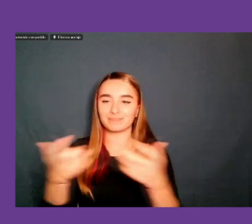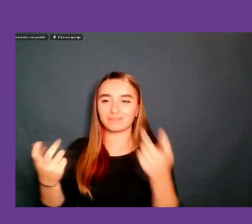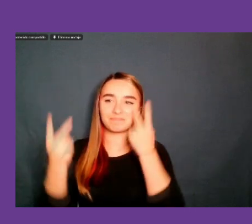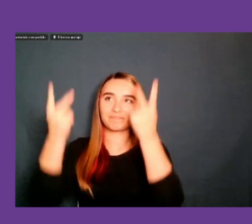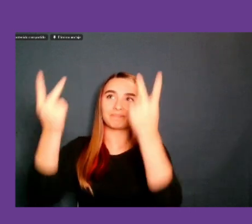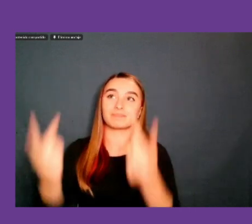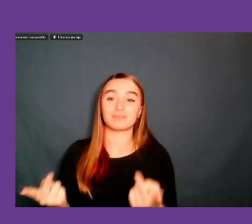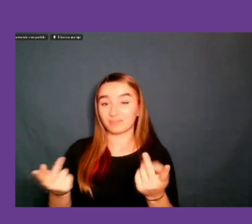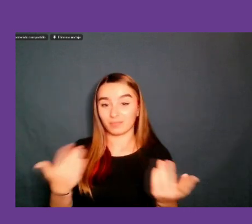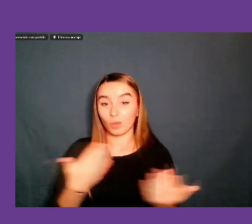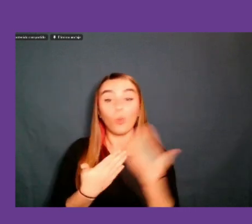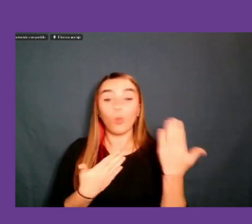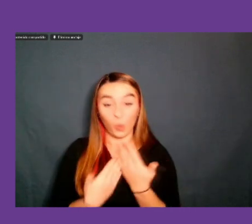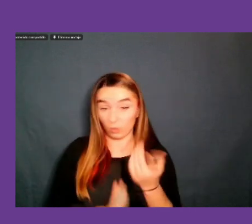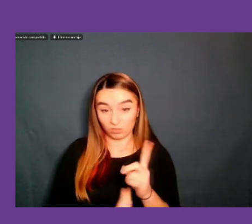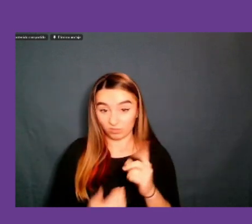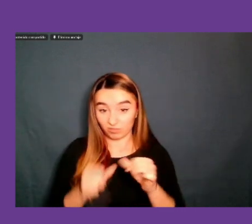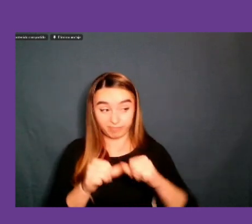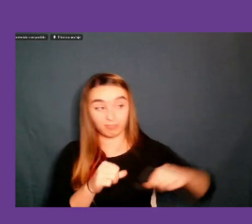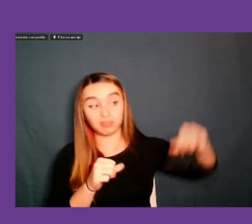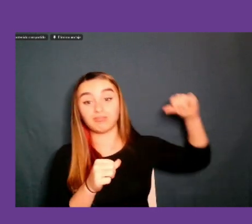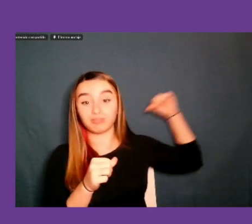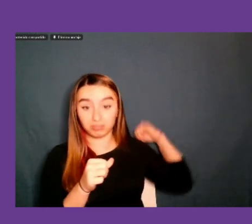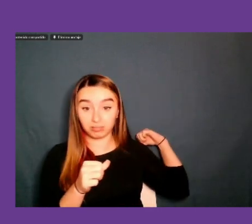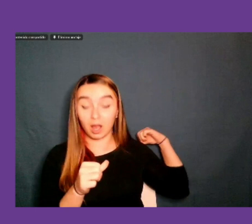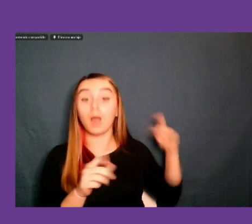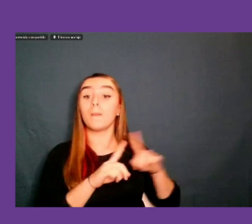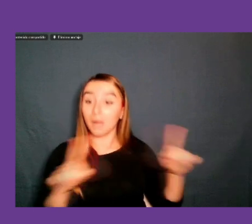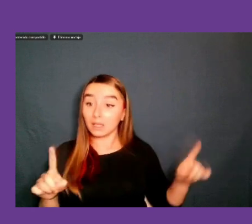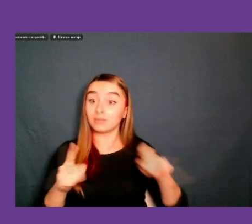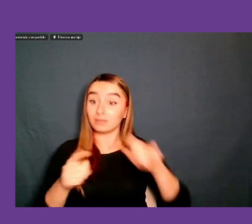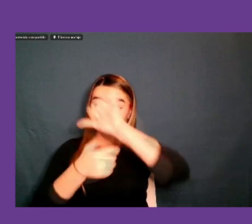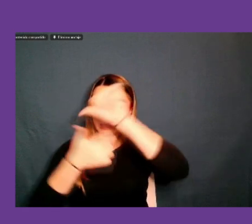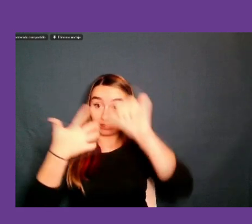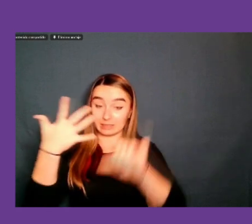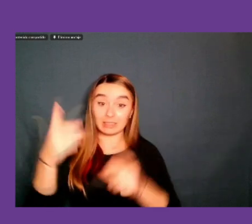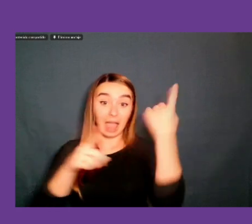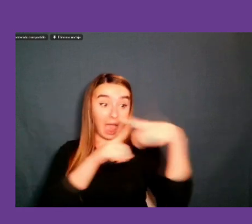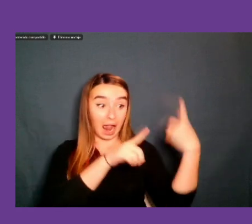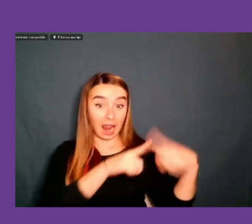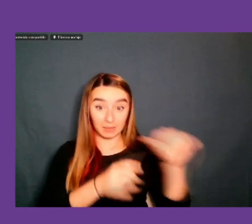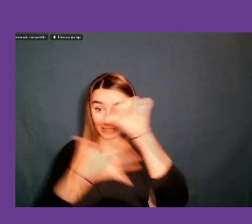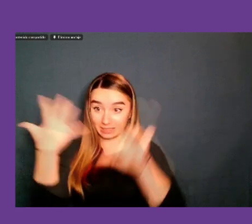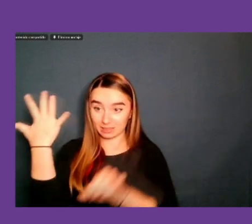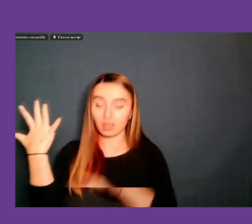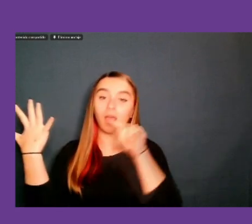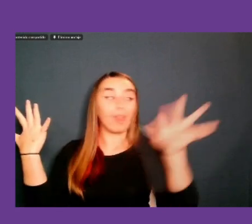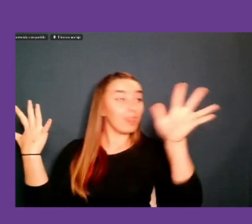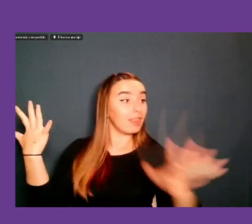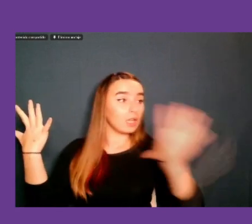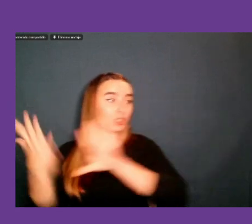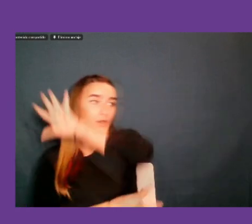not new for you, but those are the elements that I would like you to use at the national level in order to get